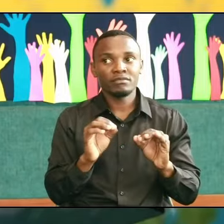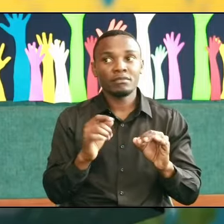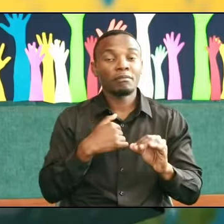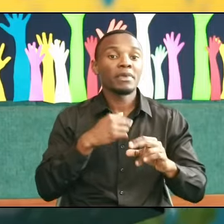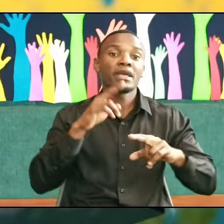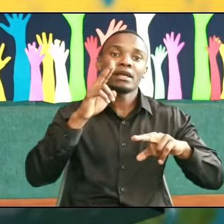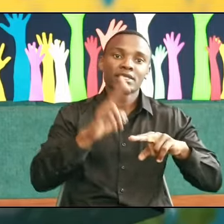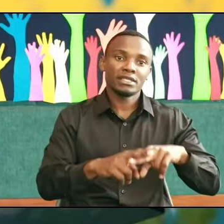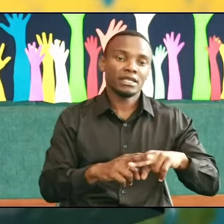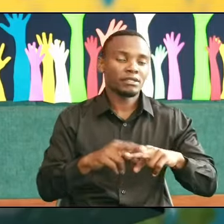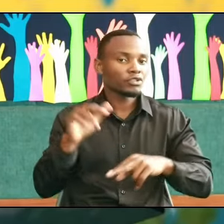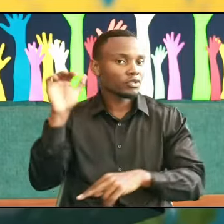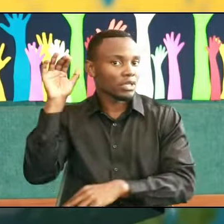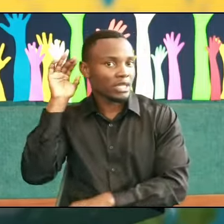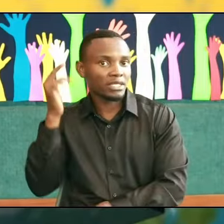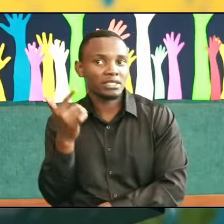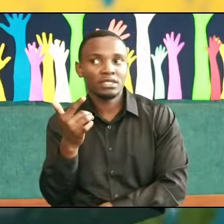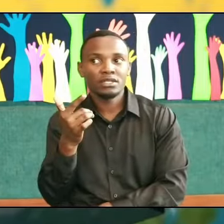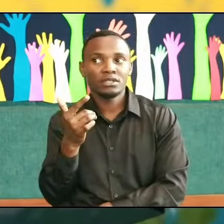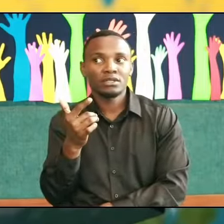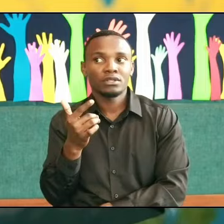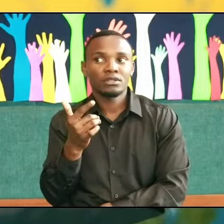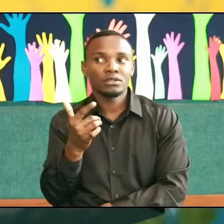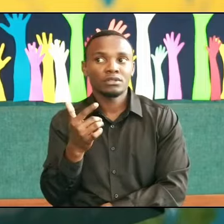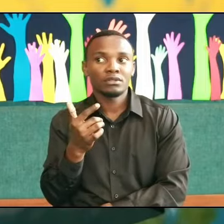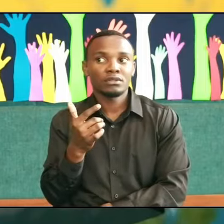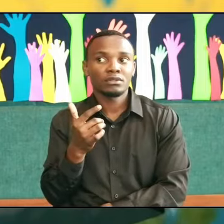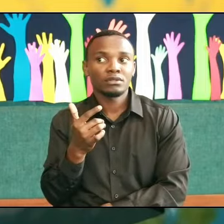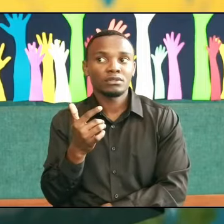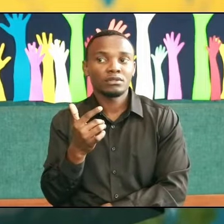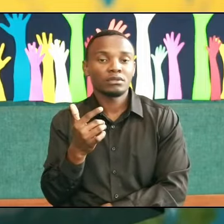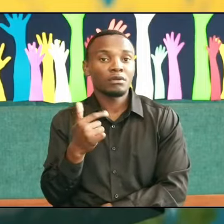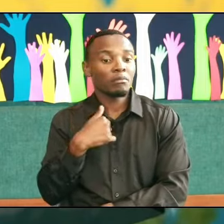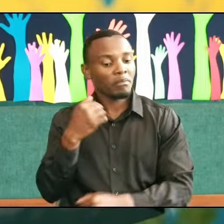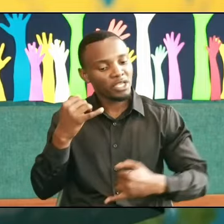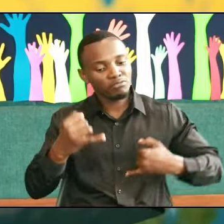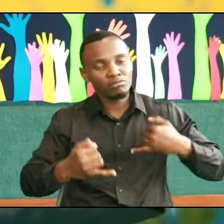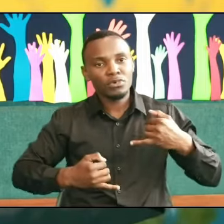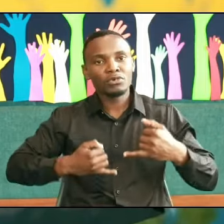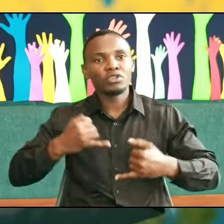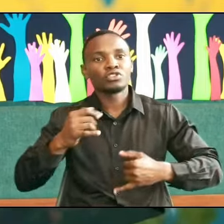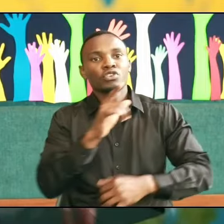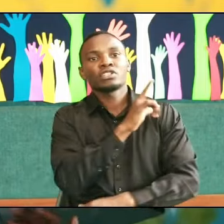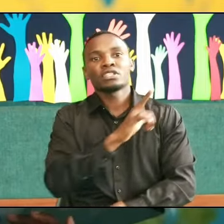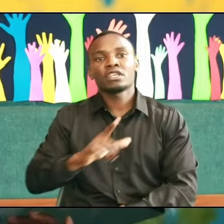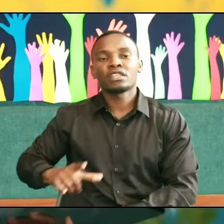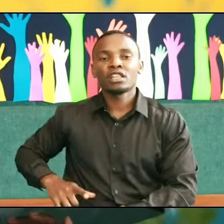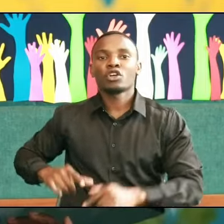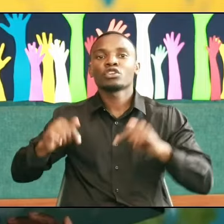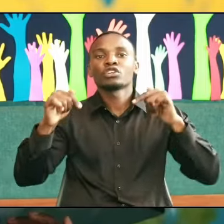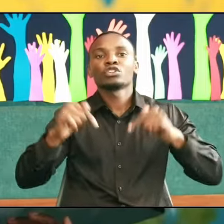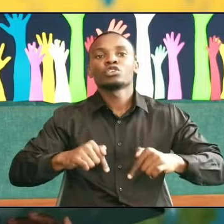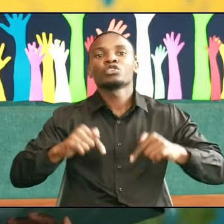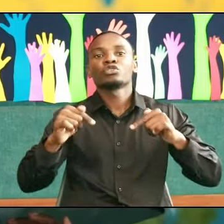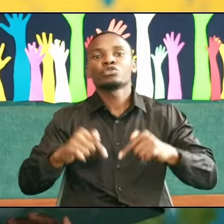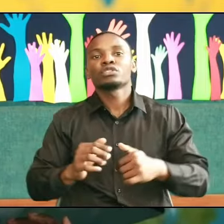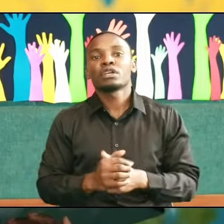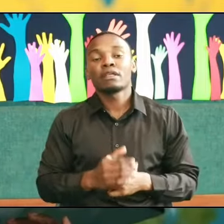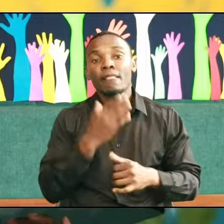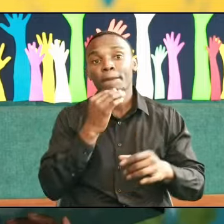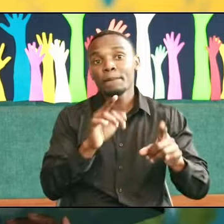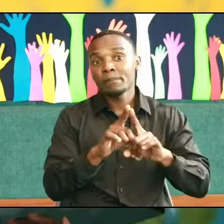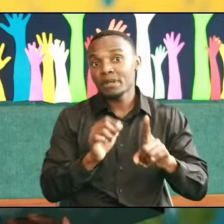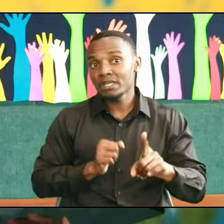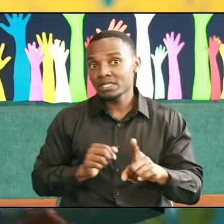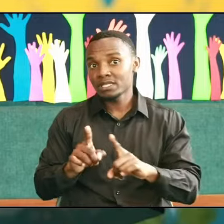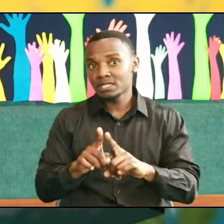listen. The rest is history. I rejoice in the Lord today. Brothers and